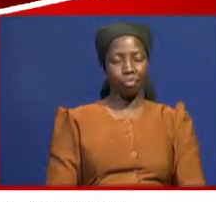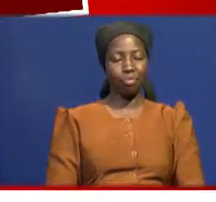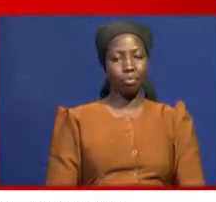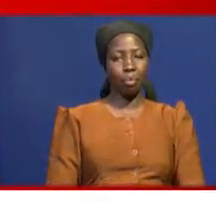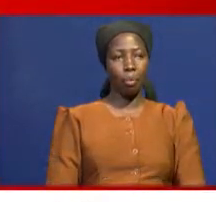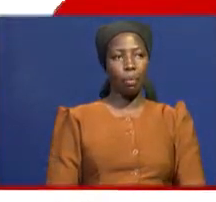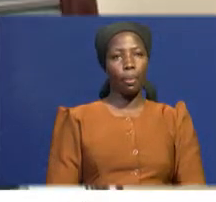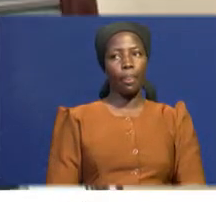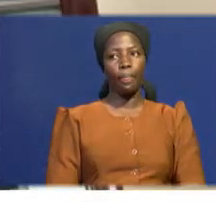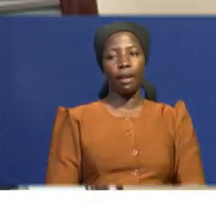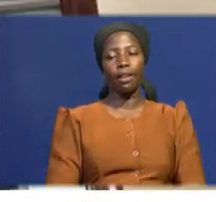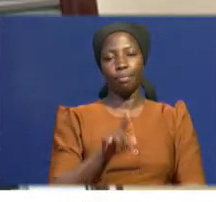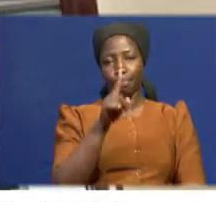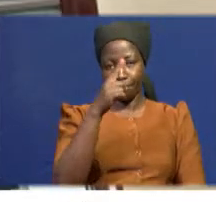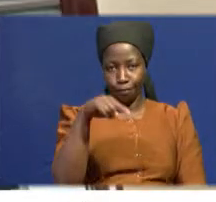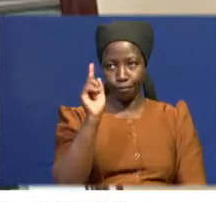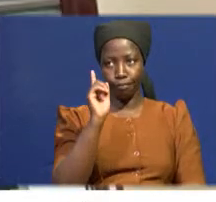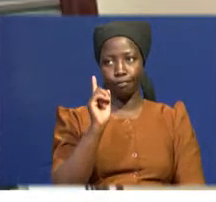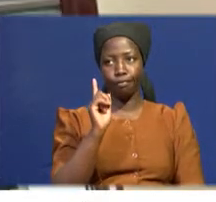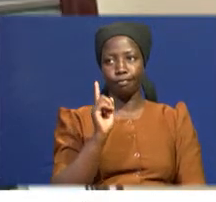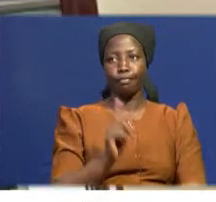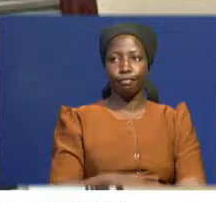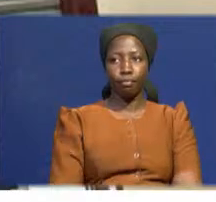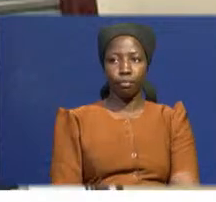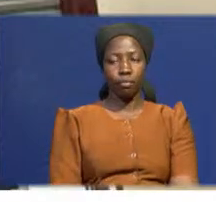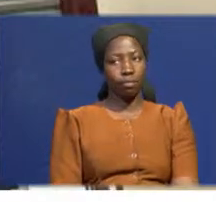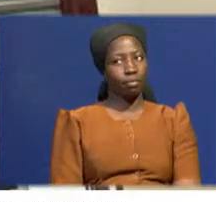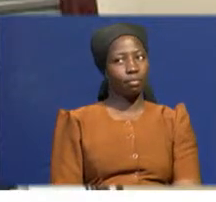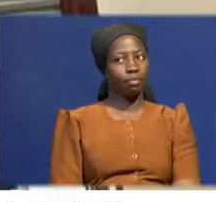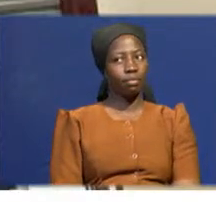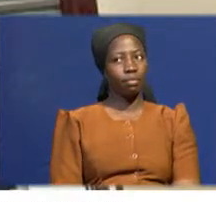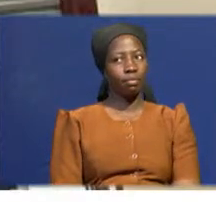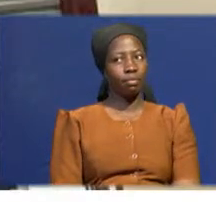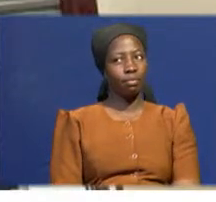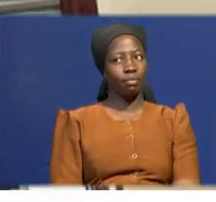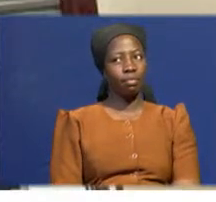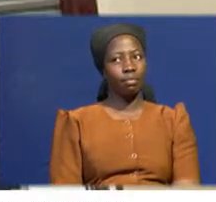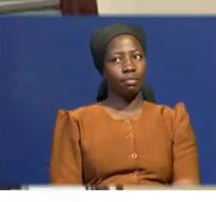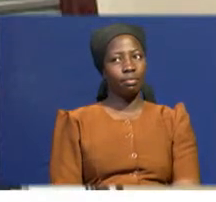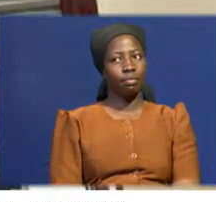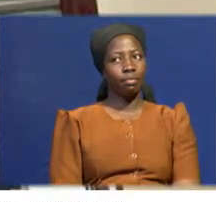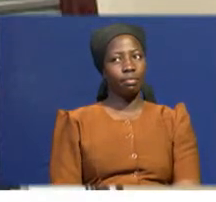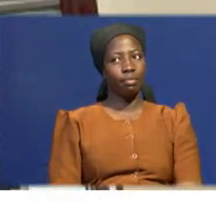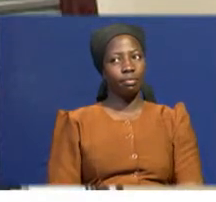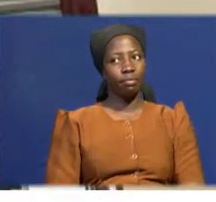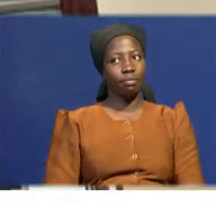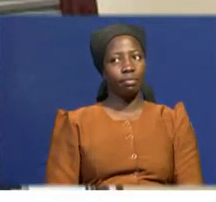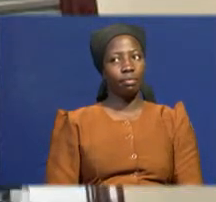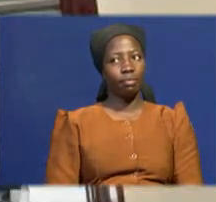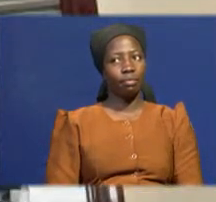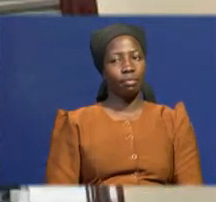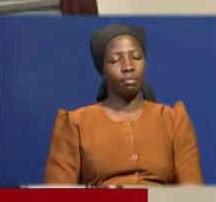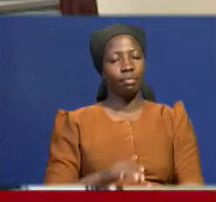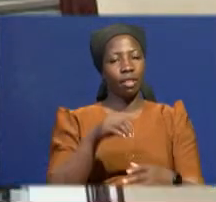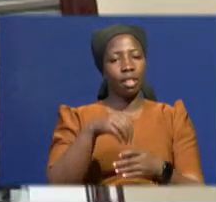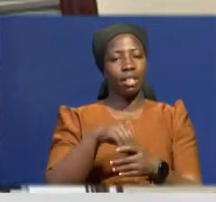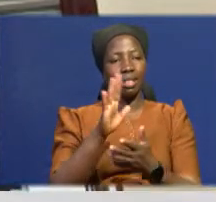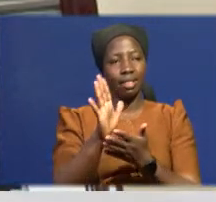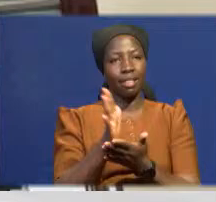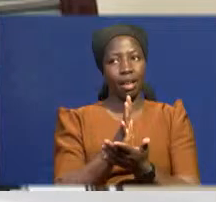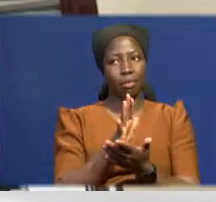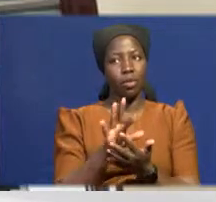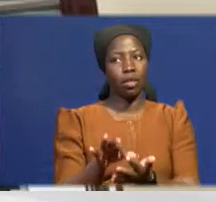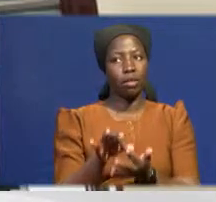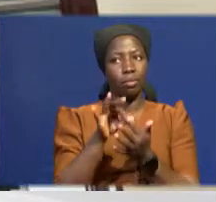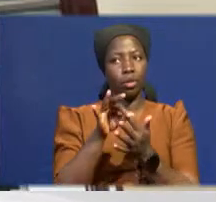So you're absolutely right, Daniel. Not only does your role extend making sure the event is safe, but in some of the unique events,